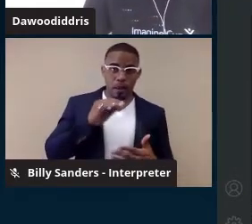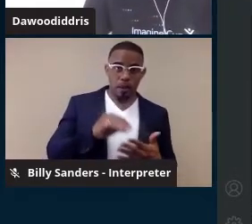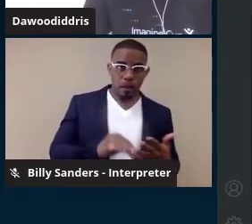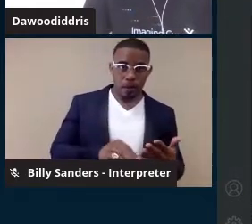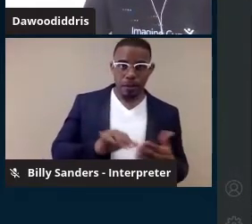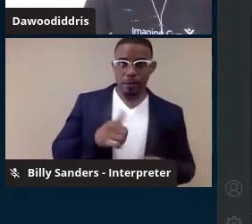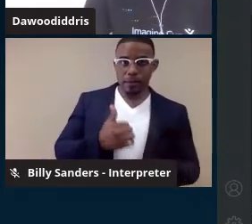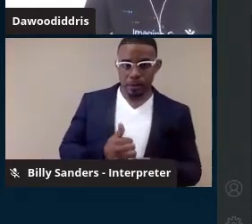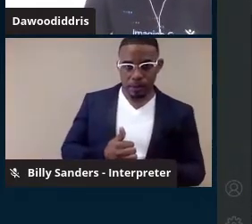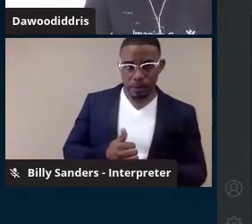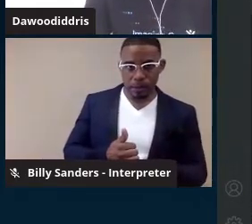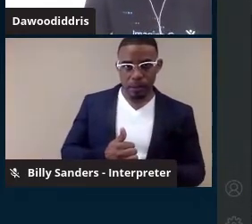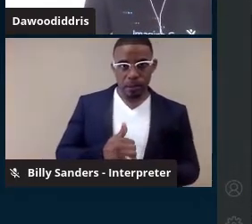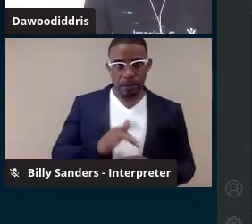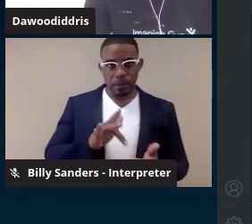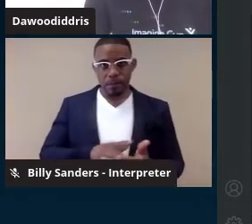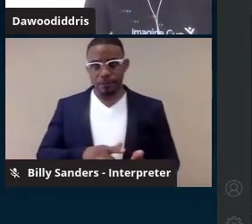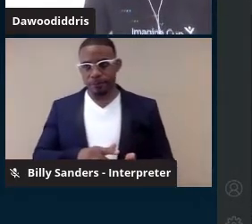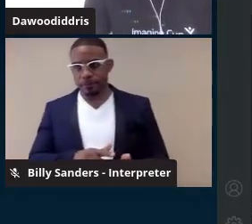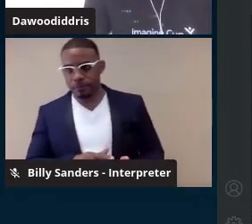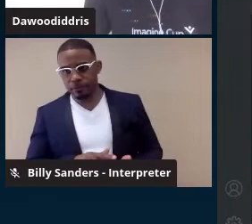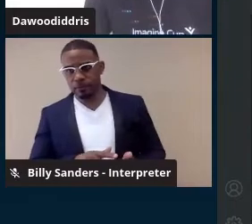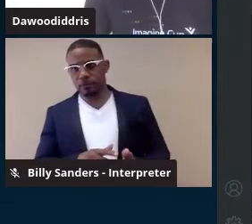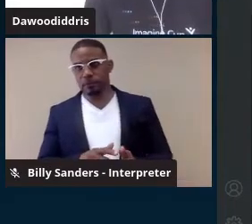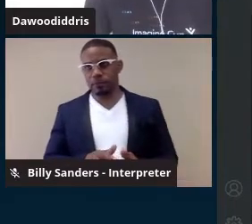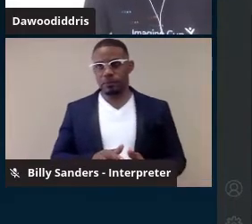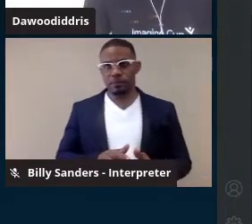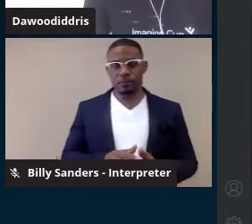set up, middleware.